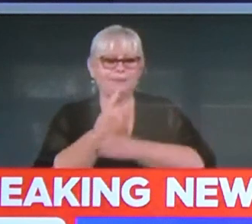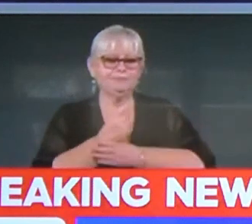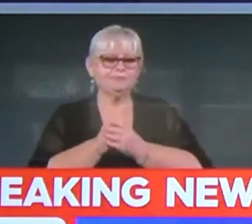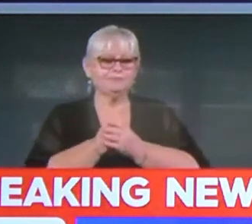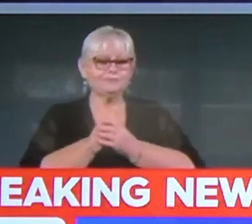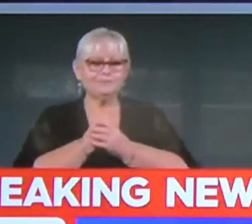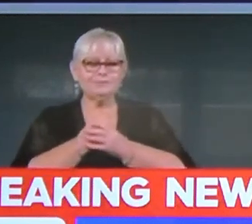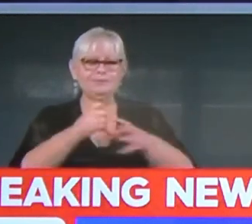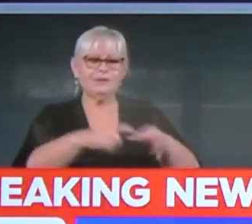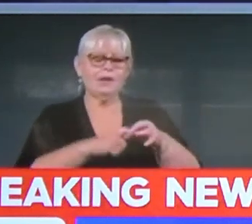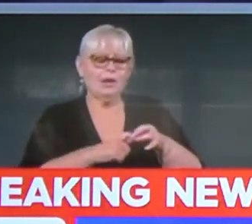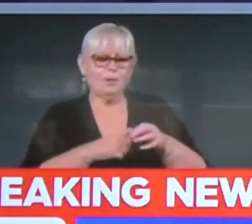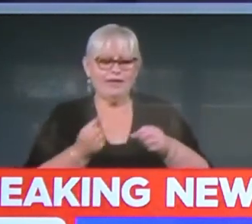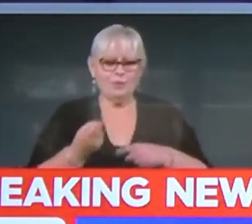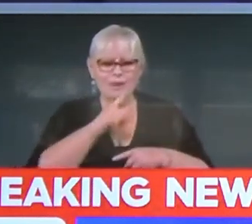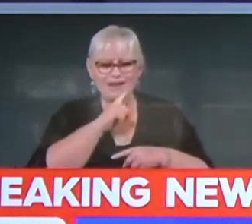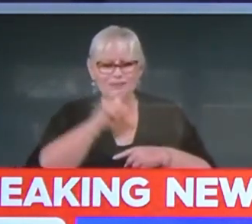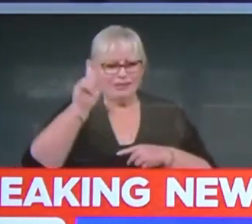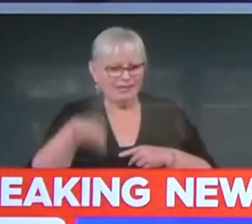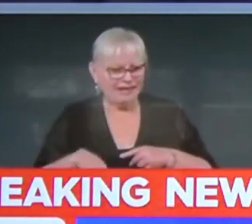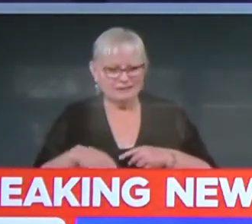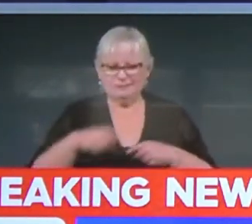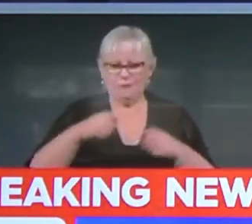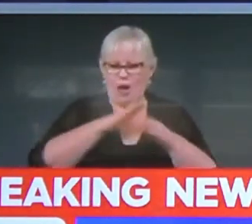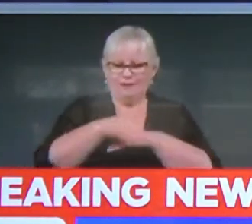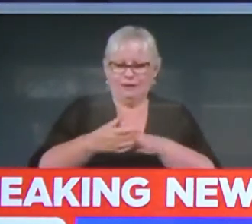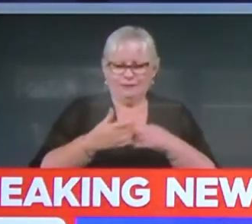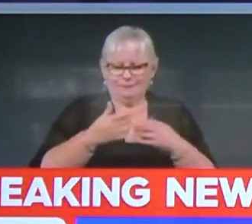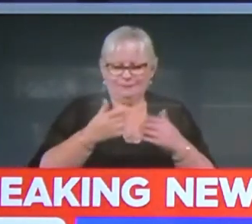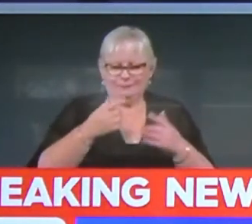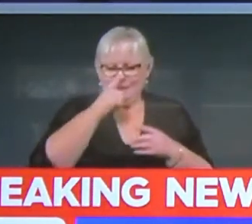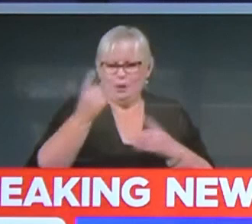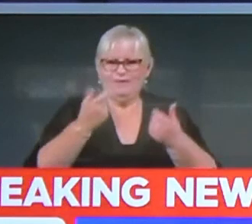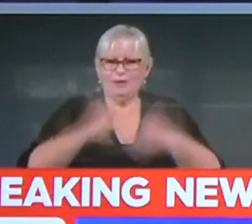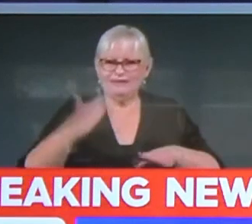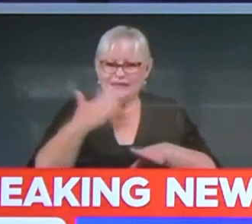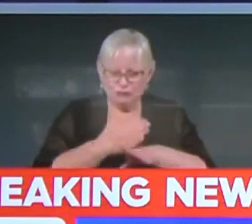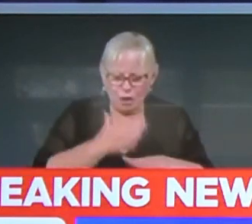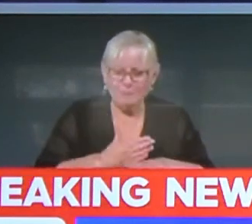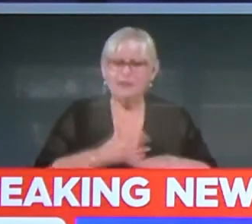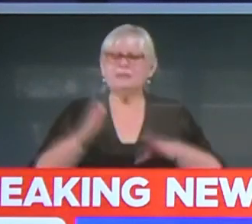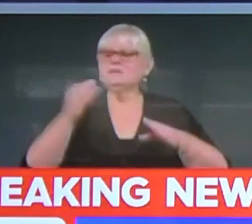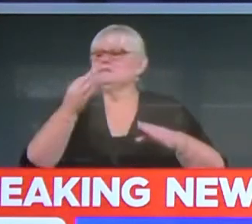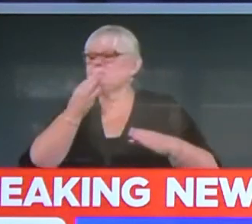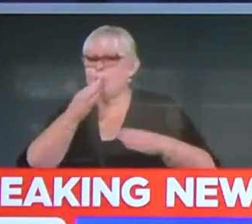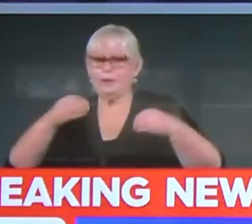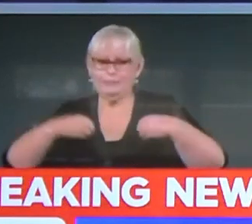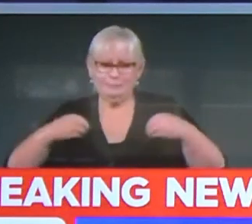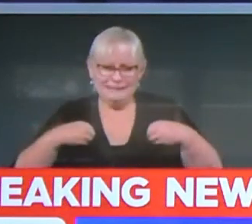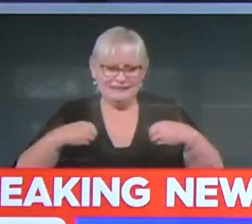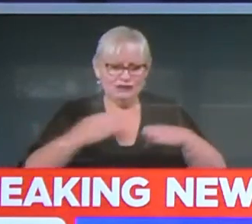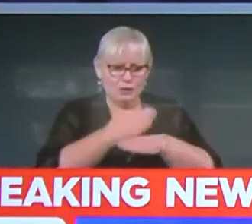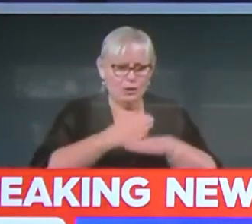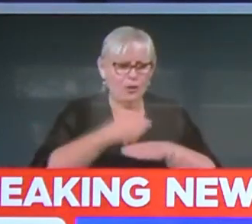The hundreds of thousands of people have lost their jobs and small business operators who don't know how they're going to pay the rent.